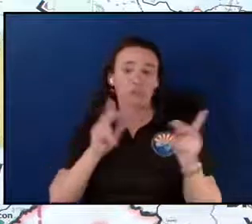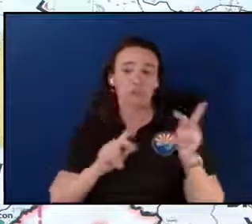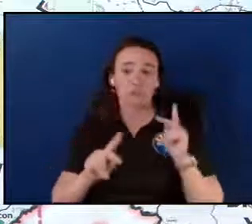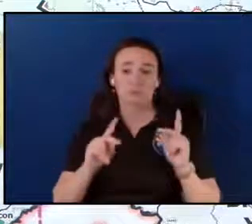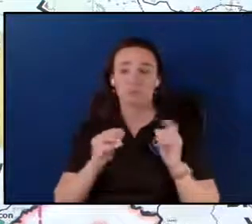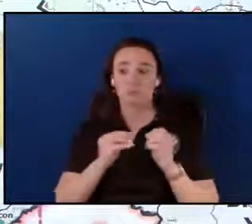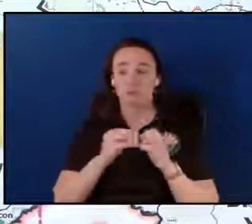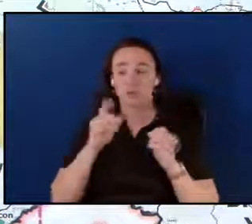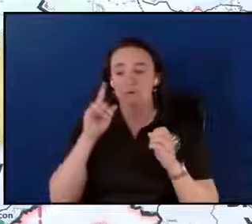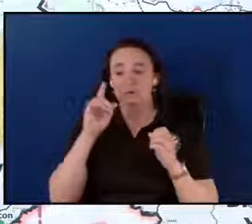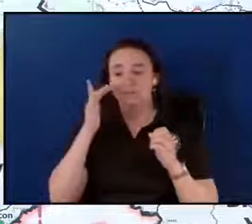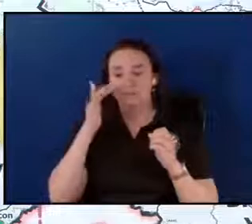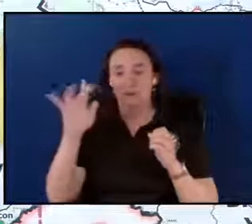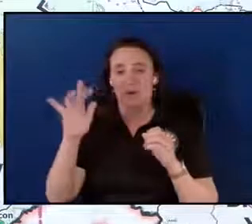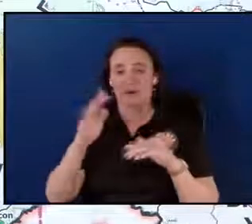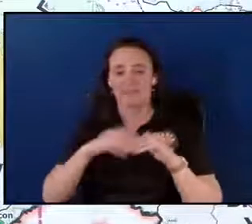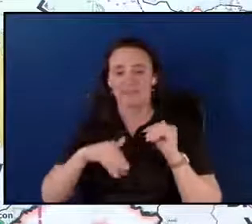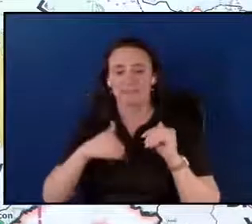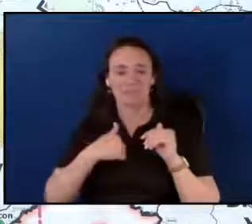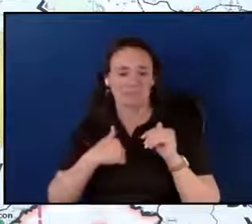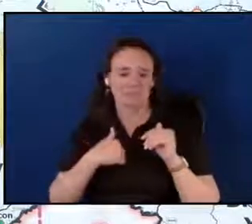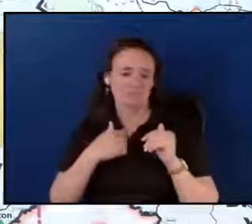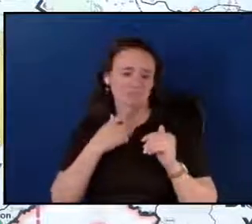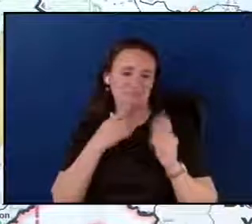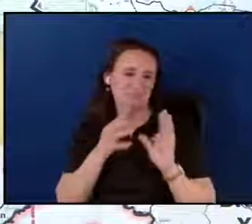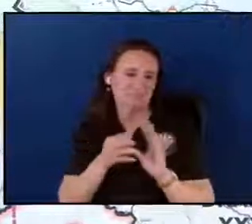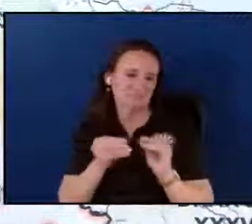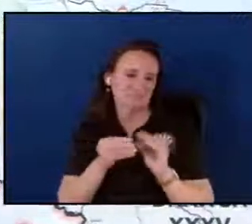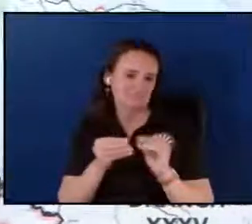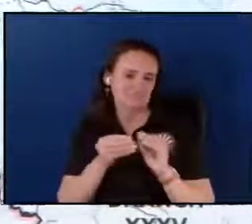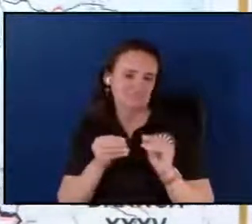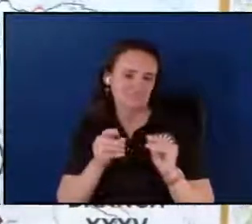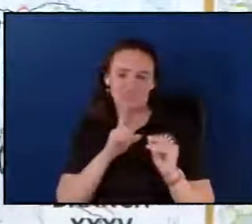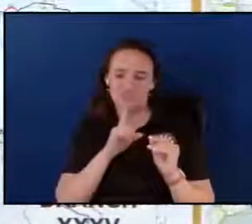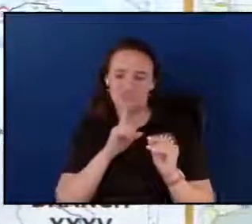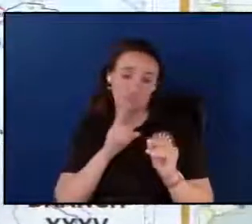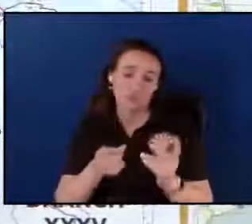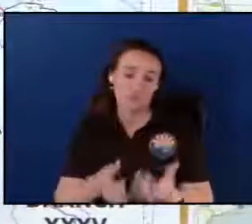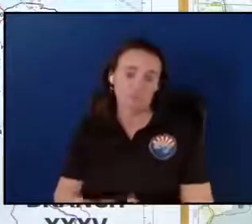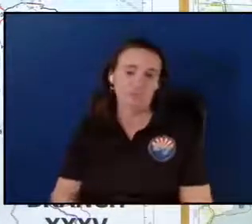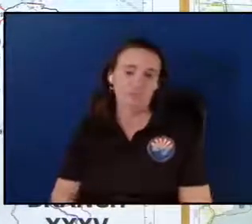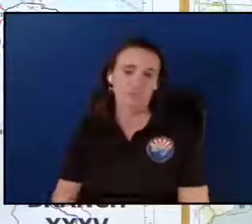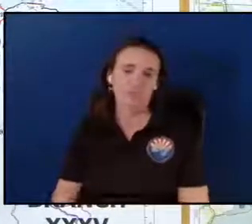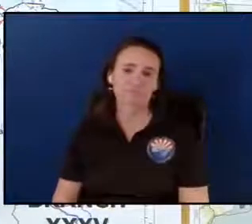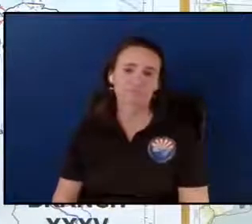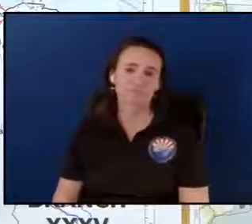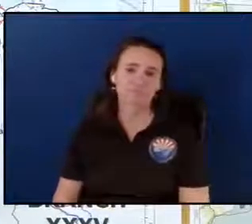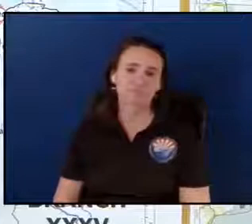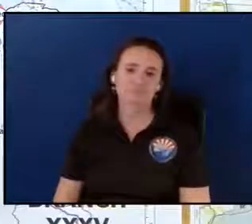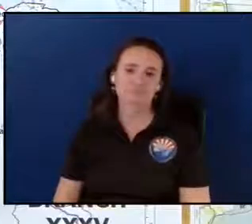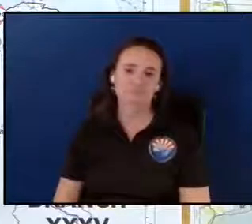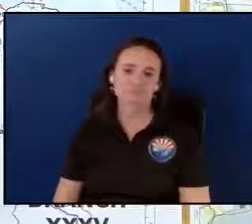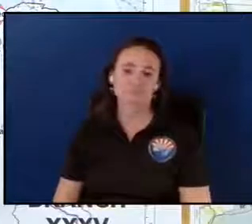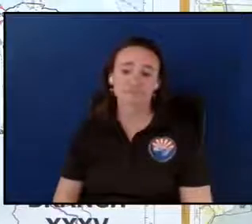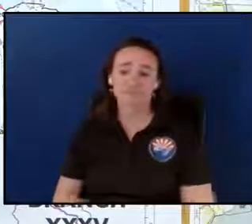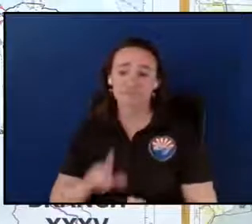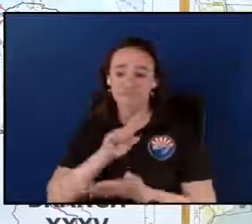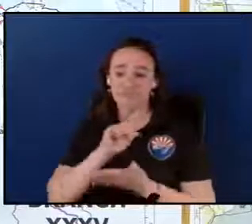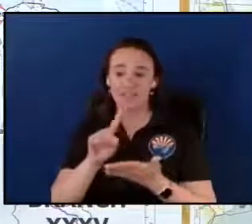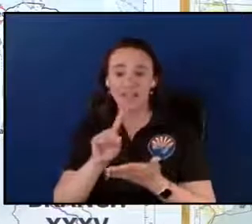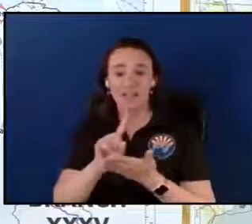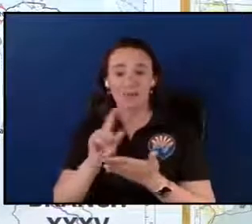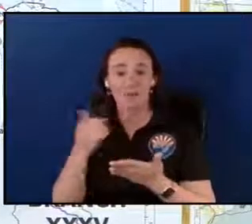well. And it's true. It's true. They've done a fantastic job. As of about an hour ago,